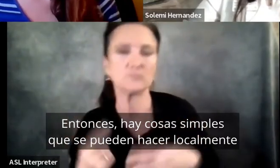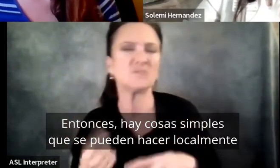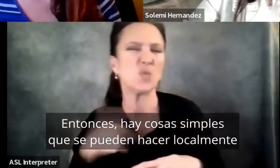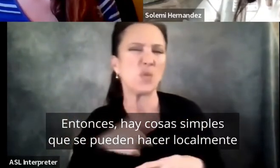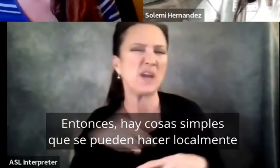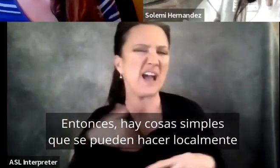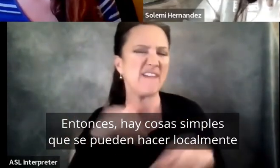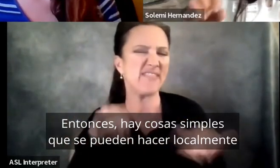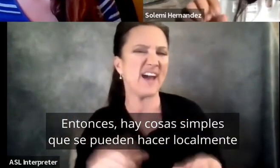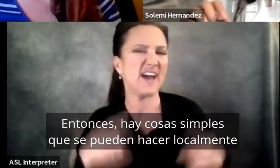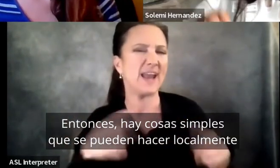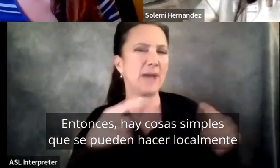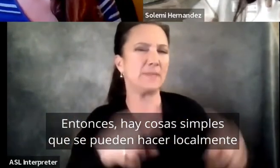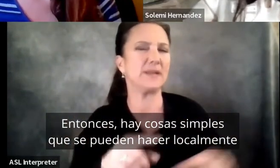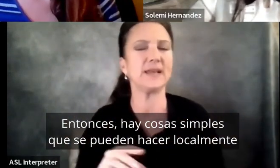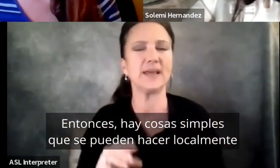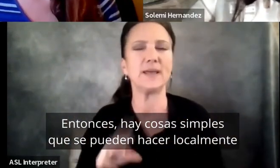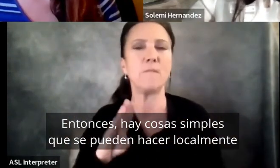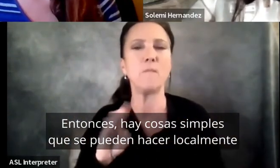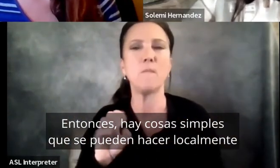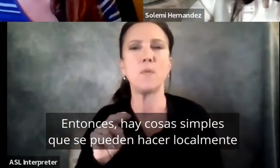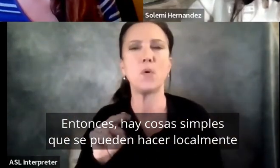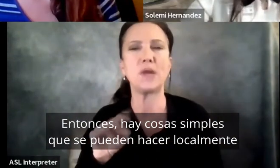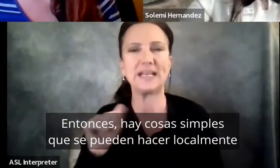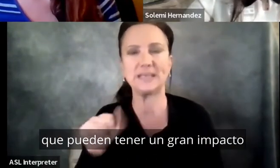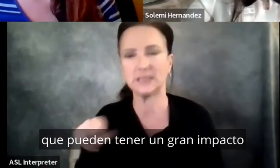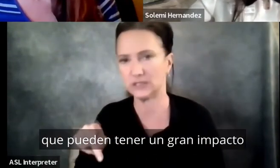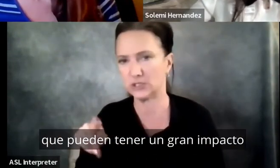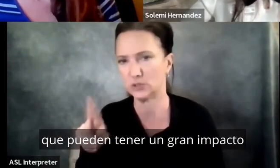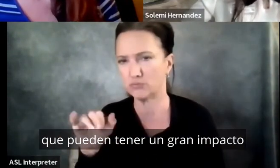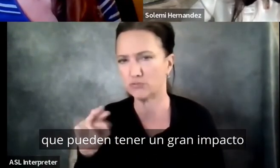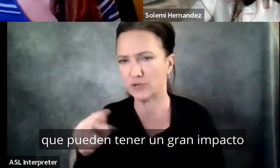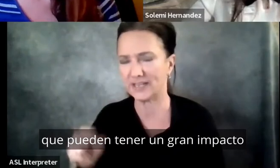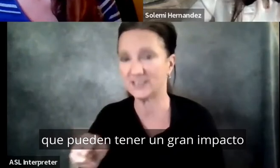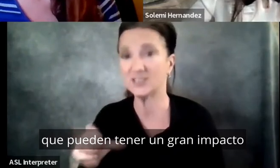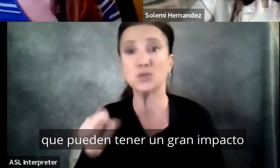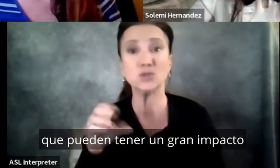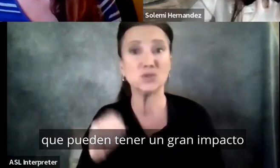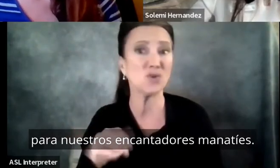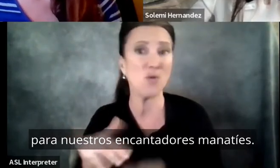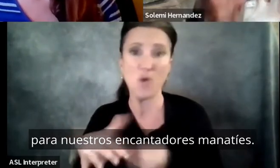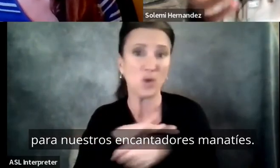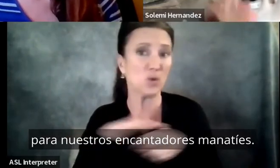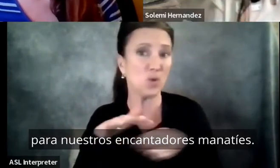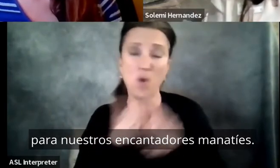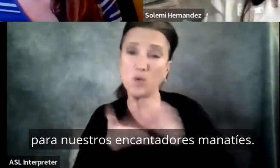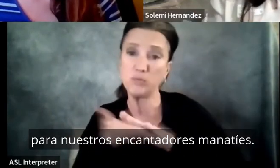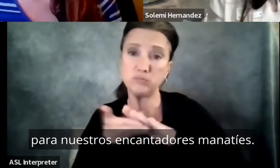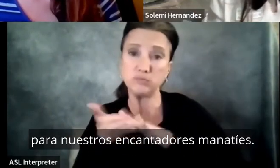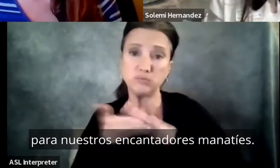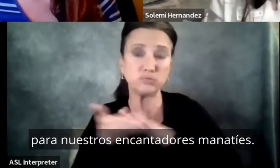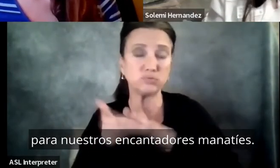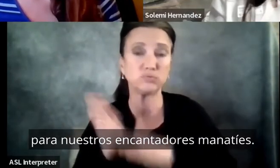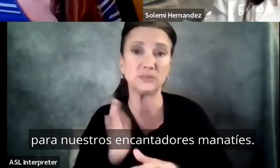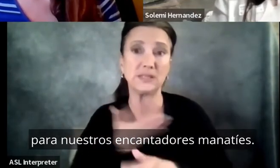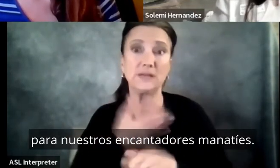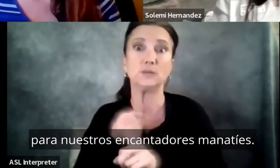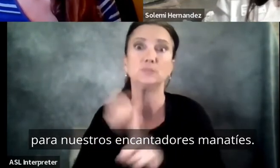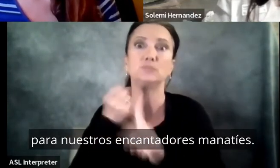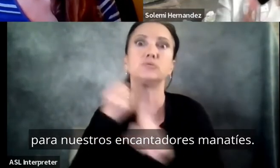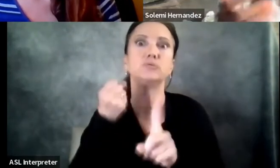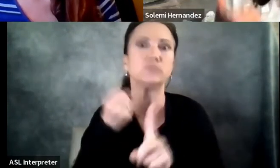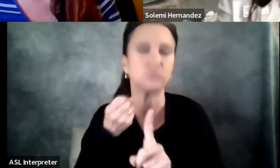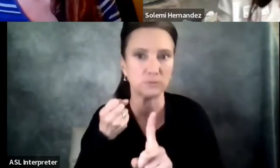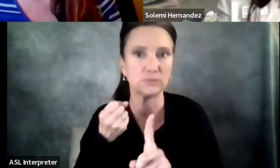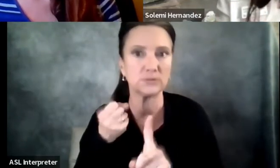So, you know, there's simple things that can be done locally that can have a big impact for our lovely, you